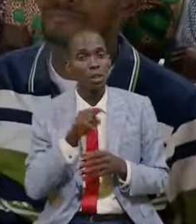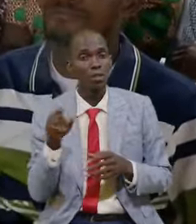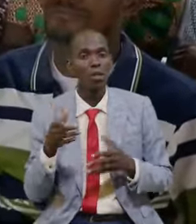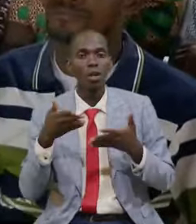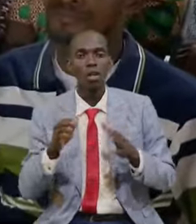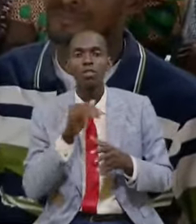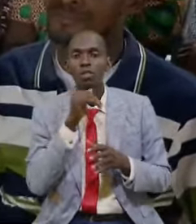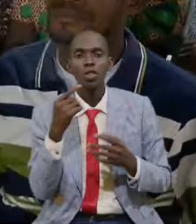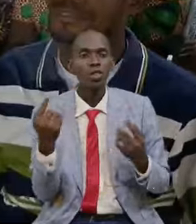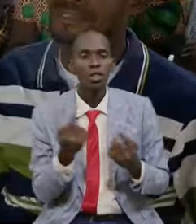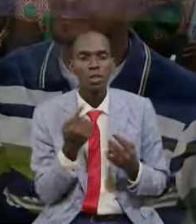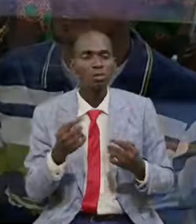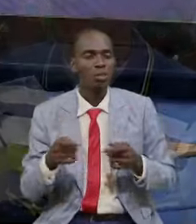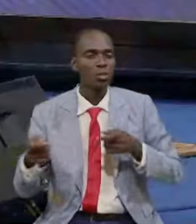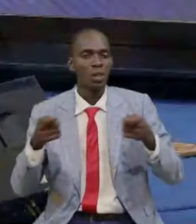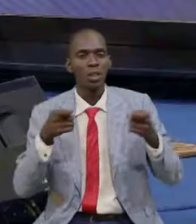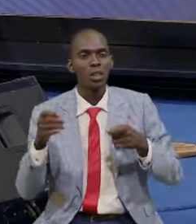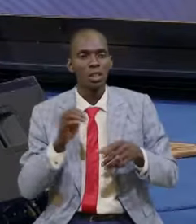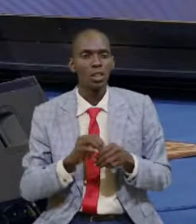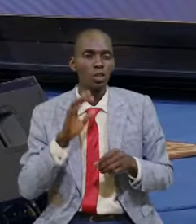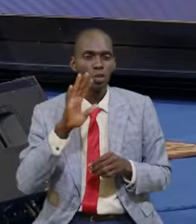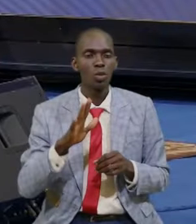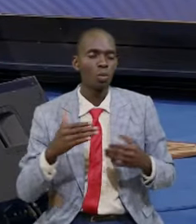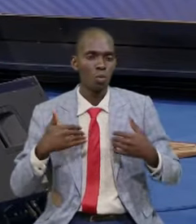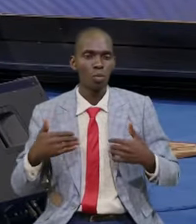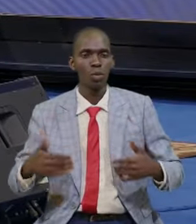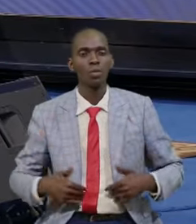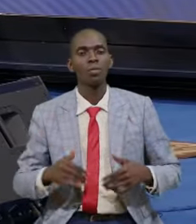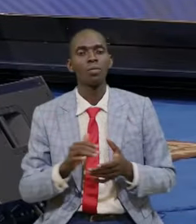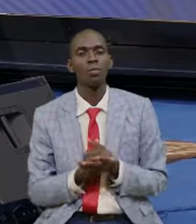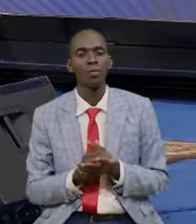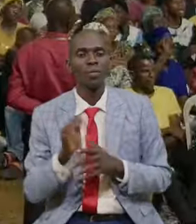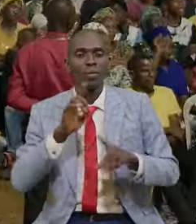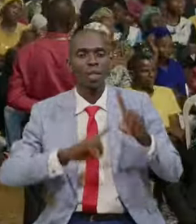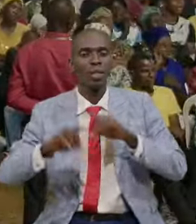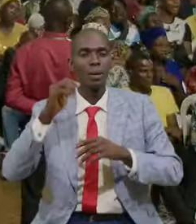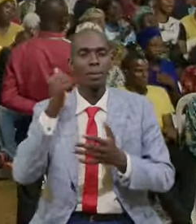should obey it in the laws thereof. Give me a good amen. Amen.